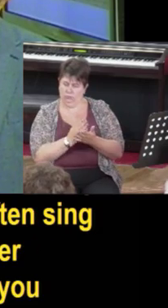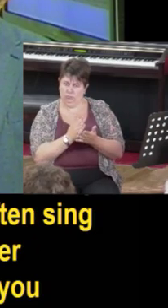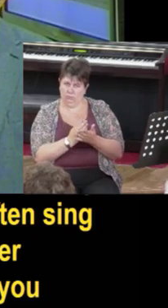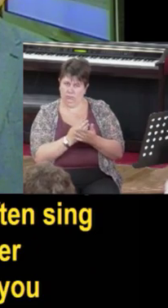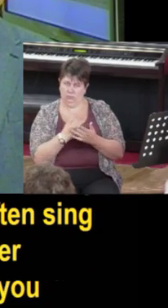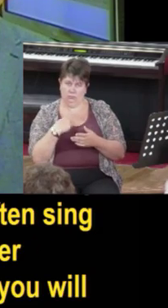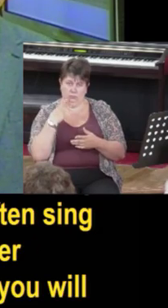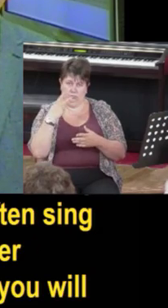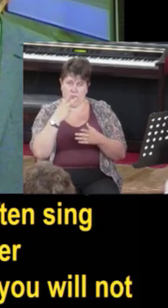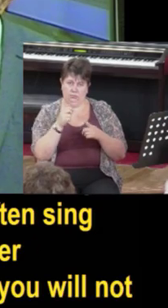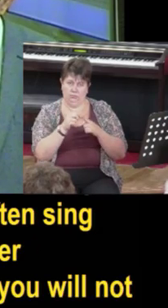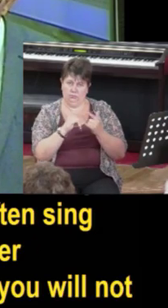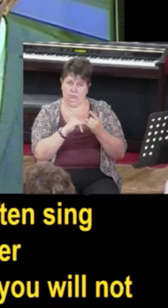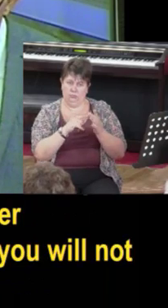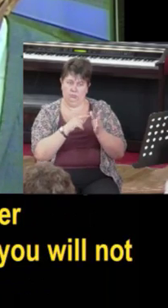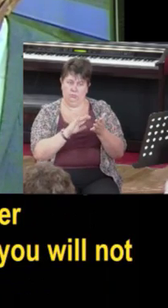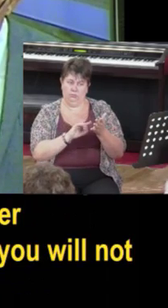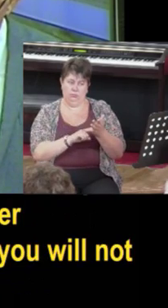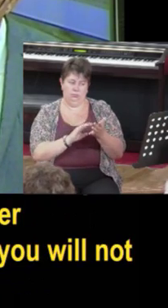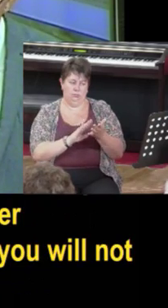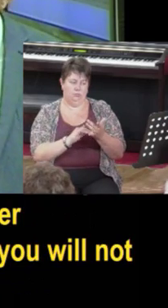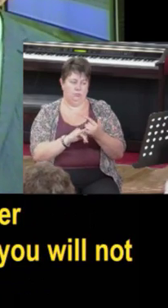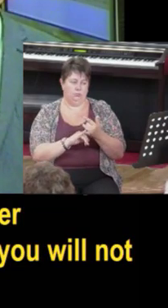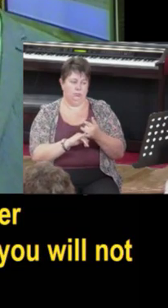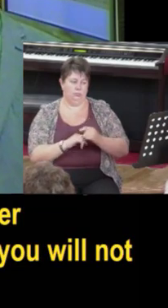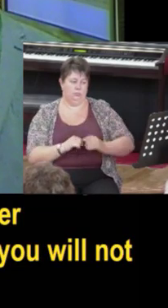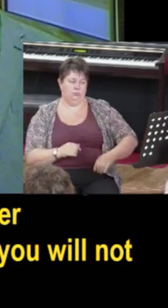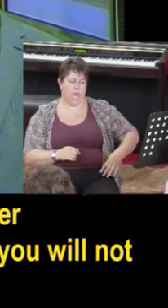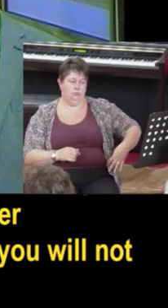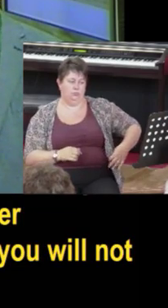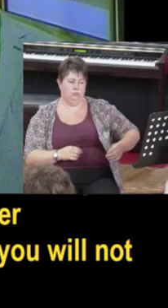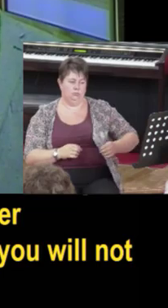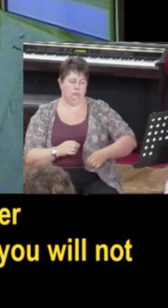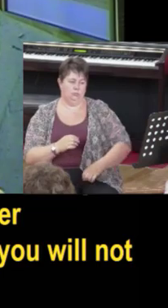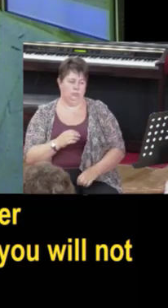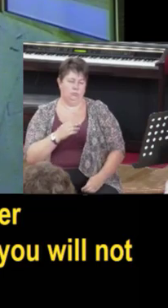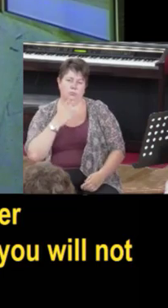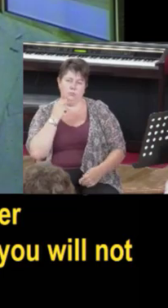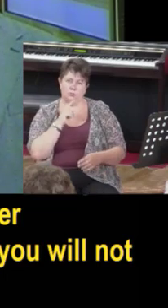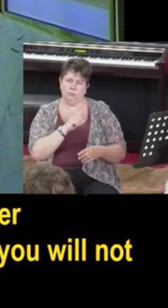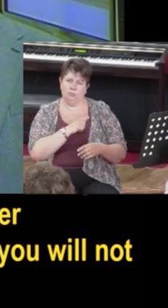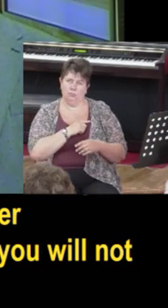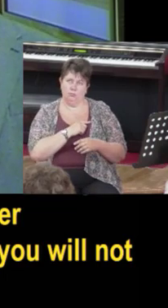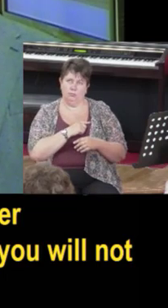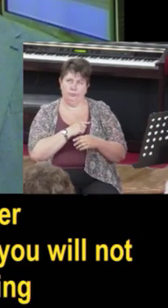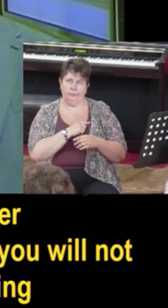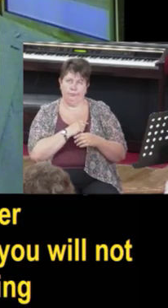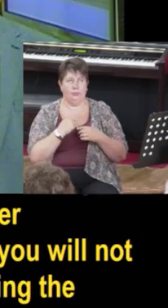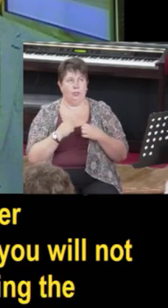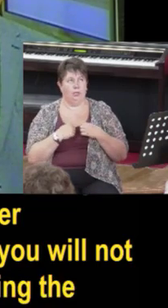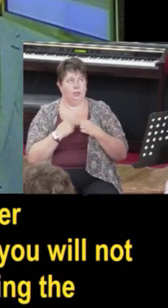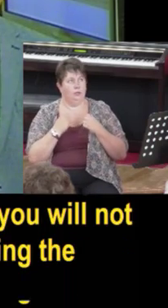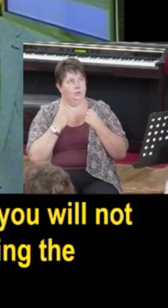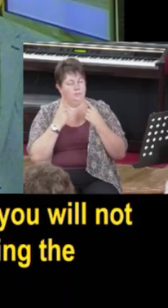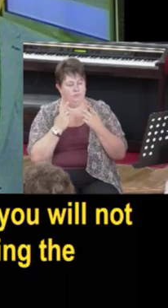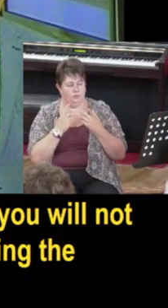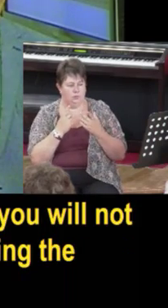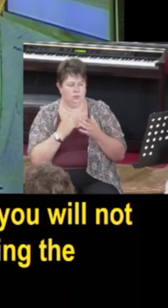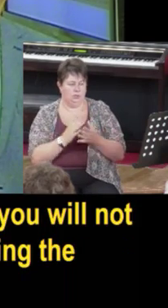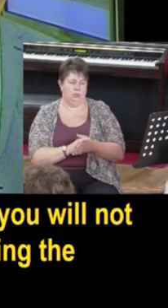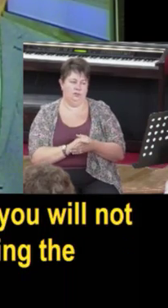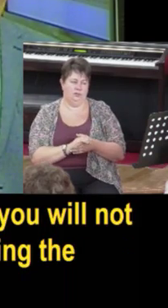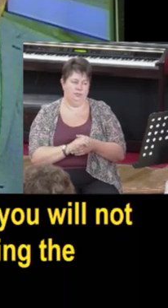words of the Psalms. They're used for repentance. If you are